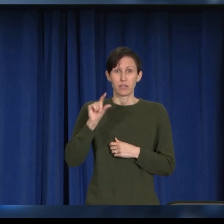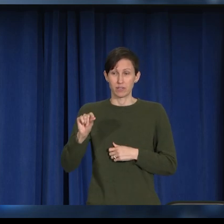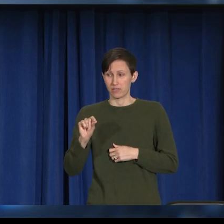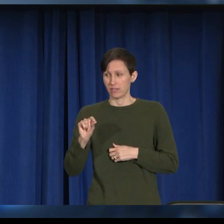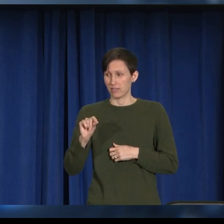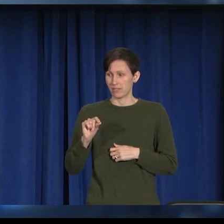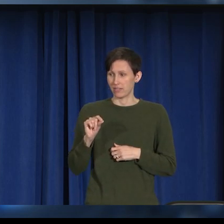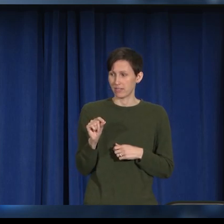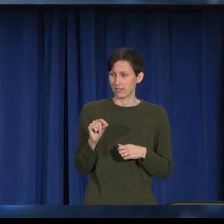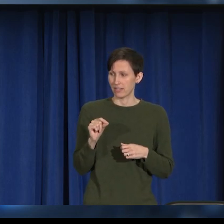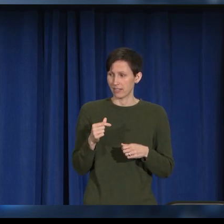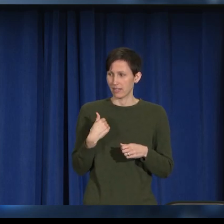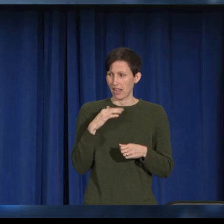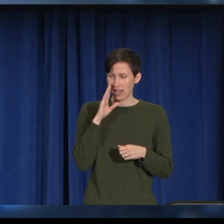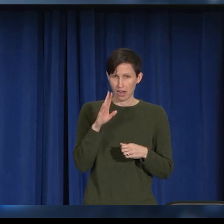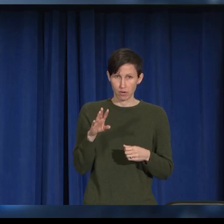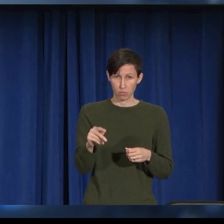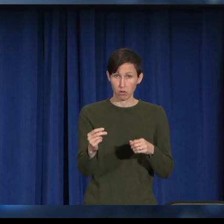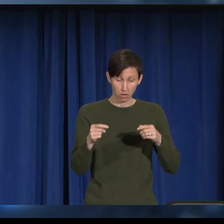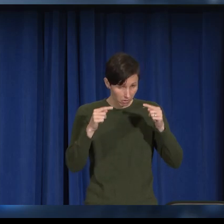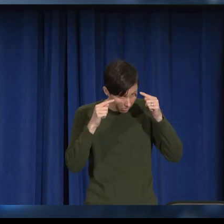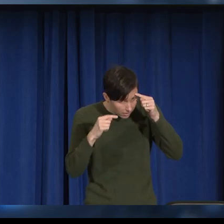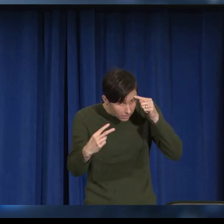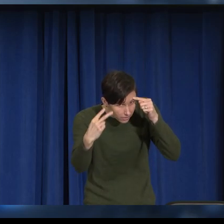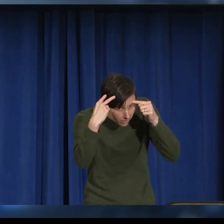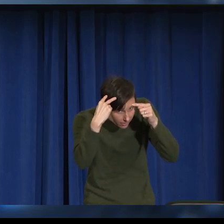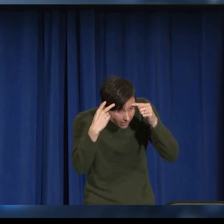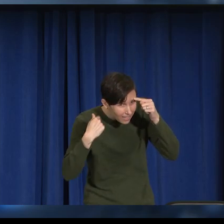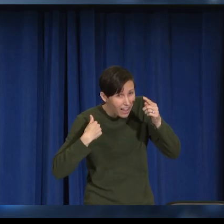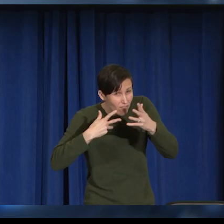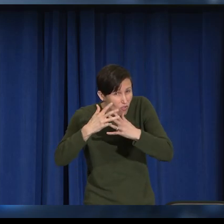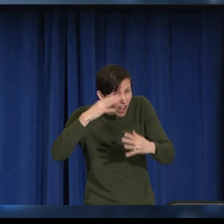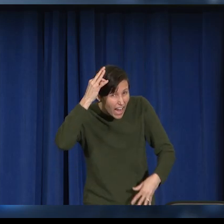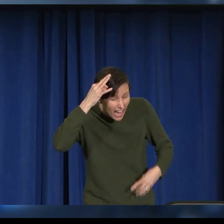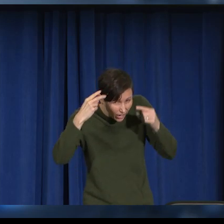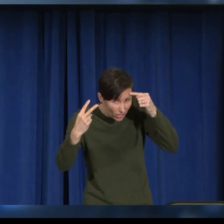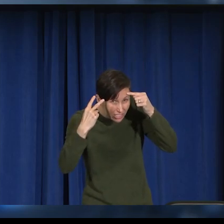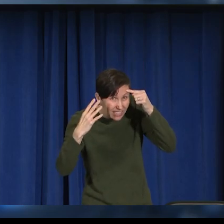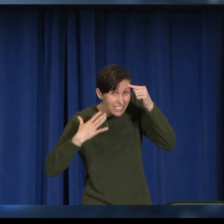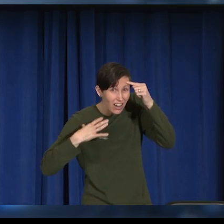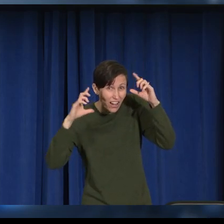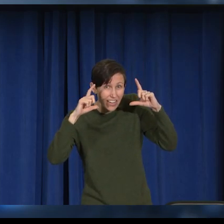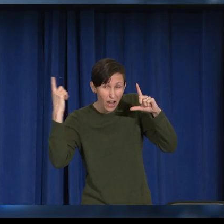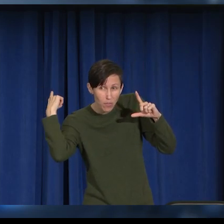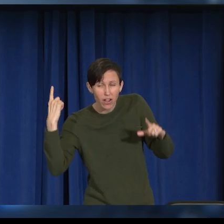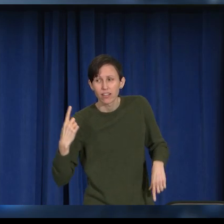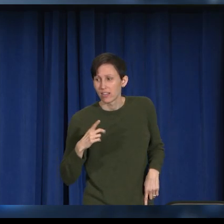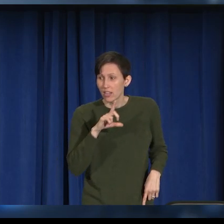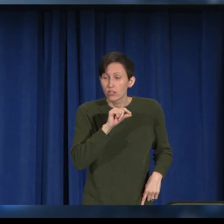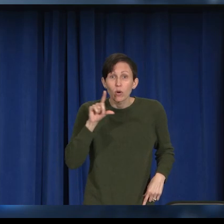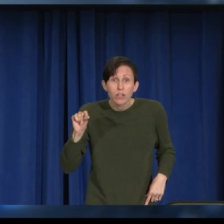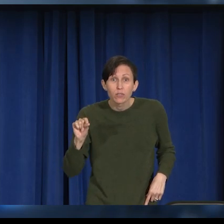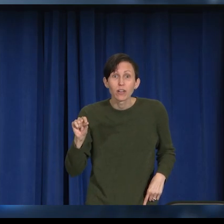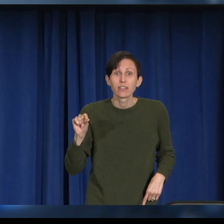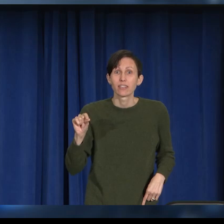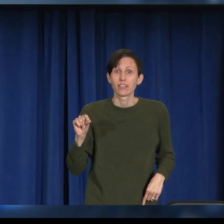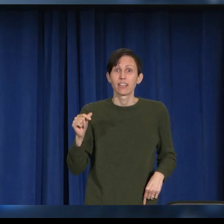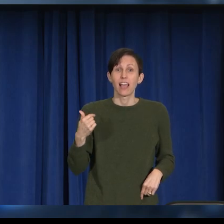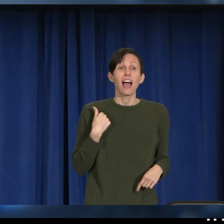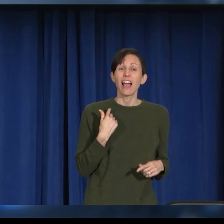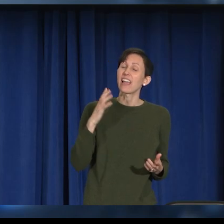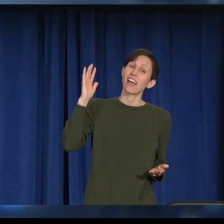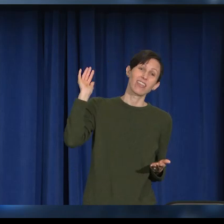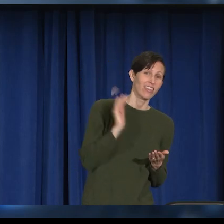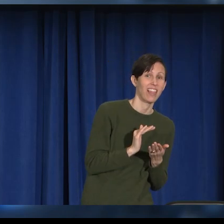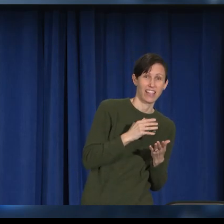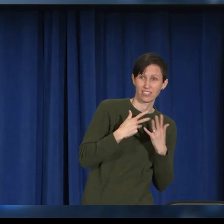into the camera for you, Jesse. I currently have very grey hair right now. You can probably see that. Back in 2020, I had far less grey hair.